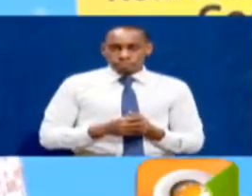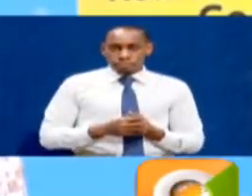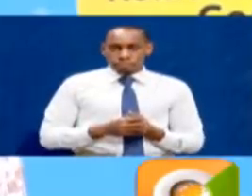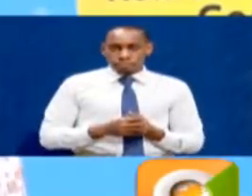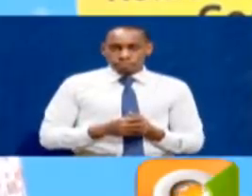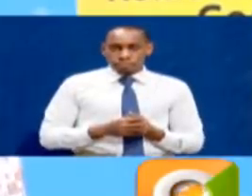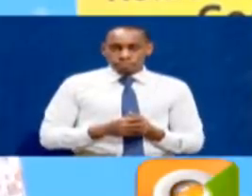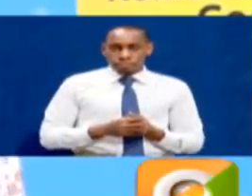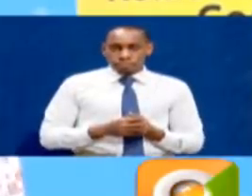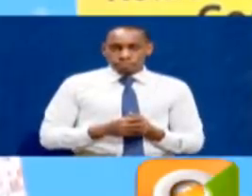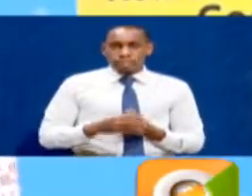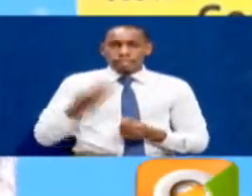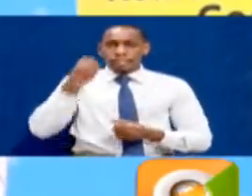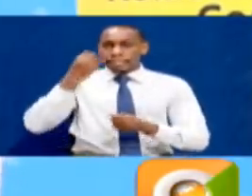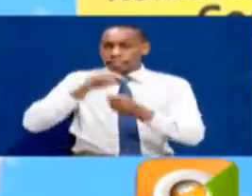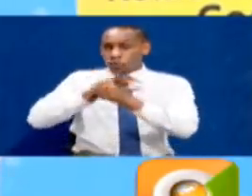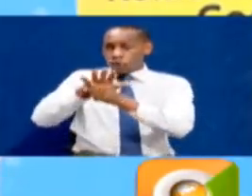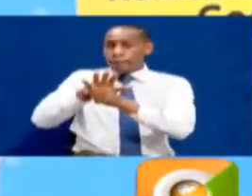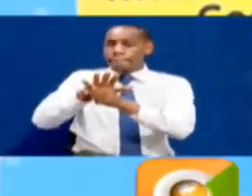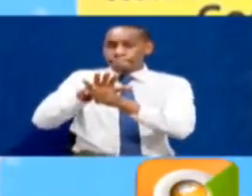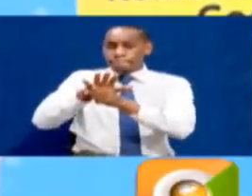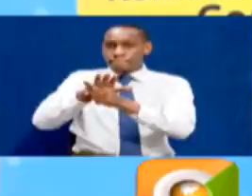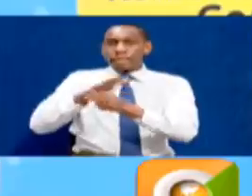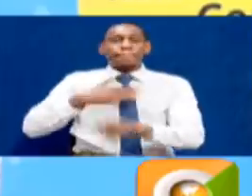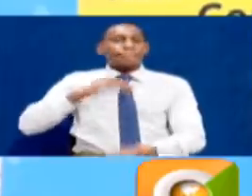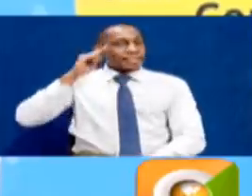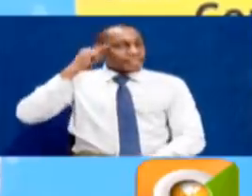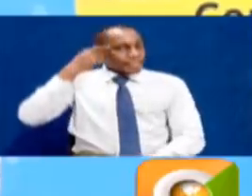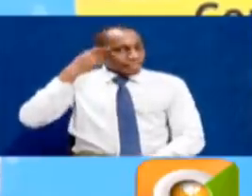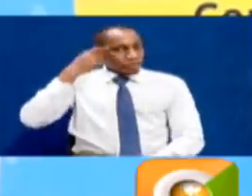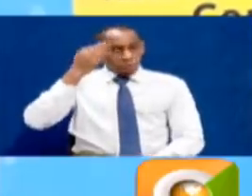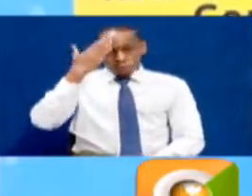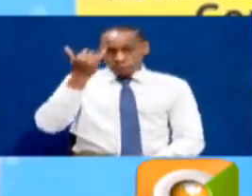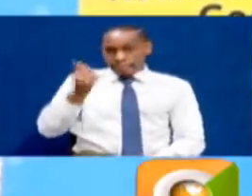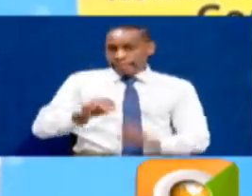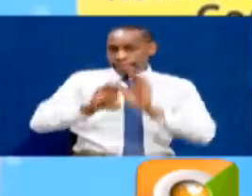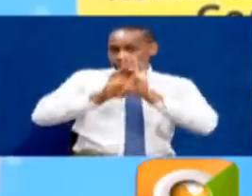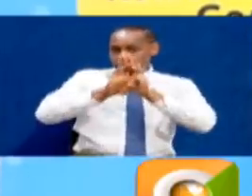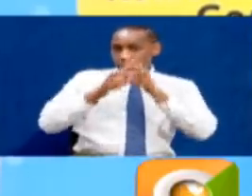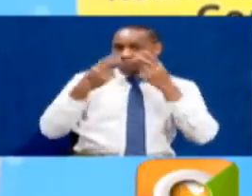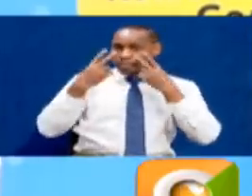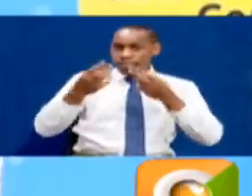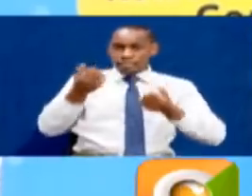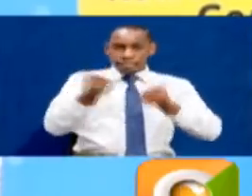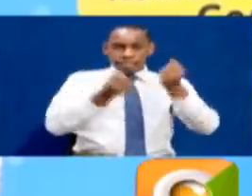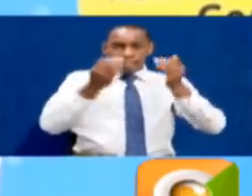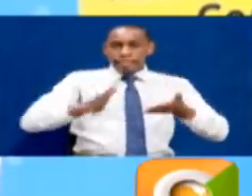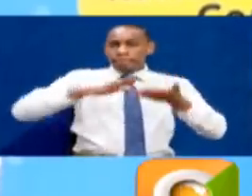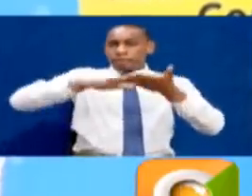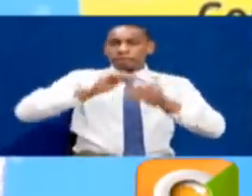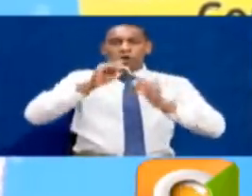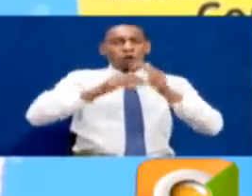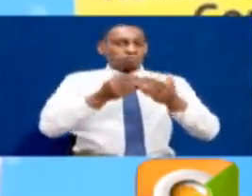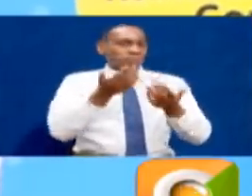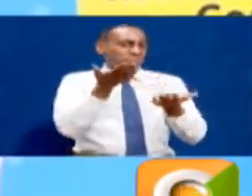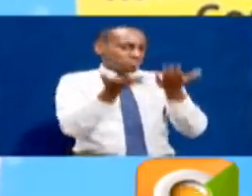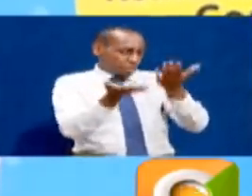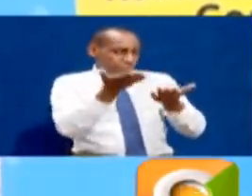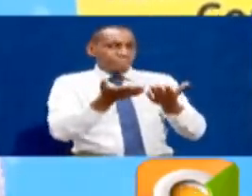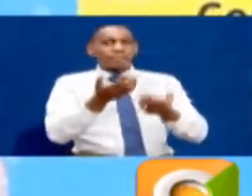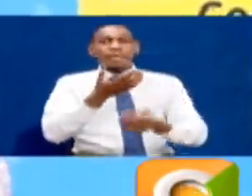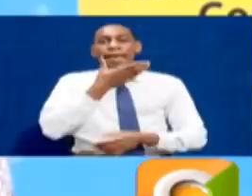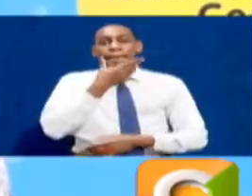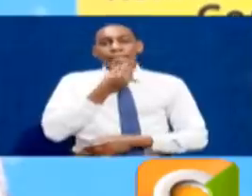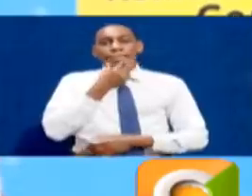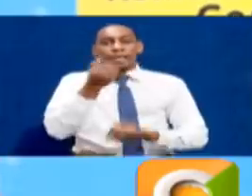things, of these positives. I think more so because, for instance, when you look at truck drivers, you know, almost all of them are